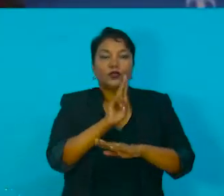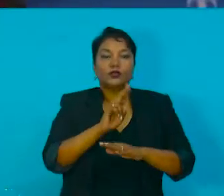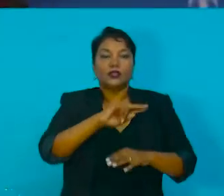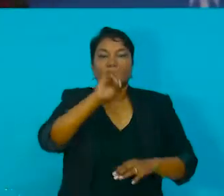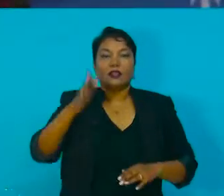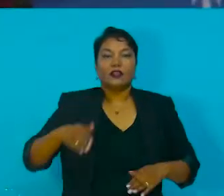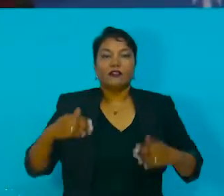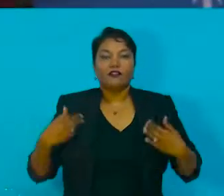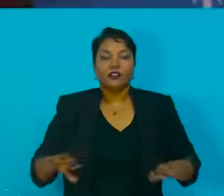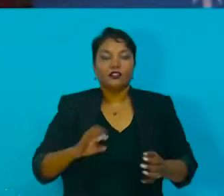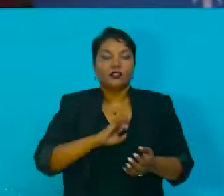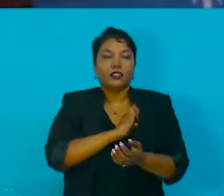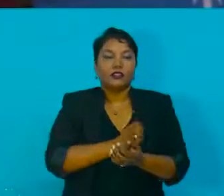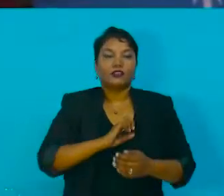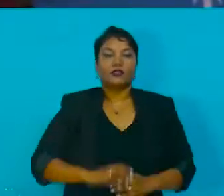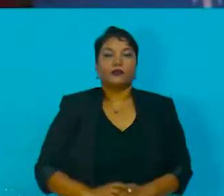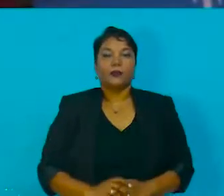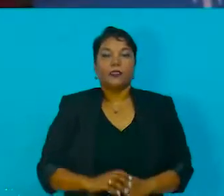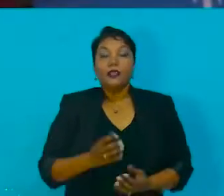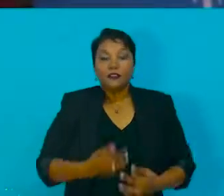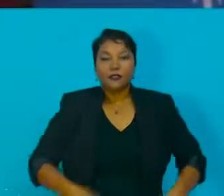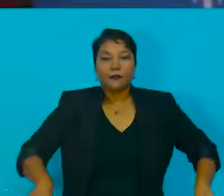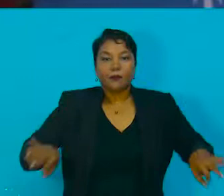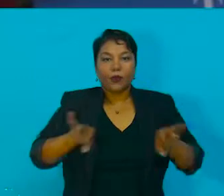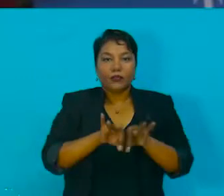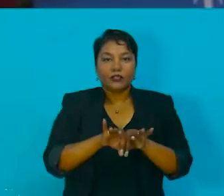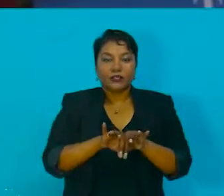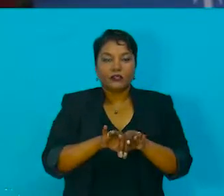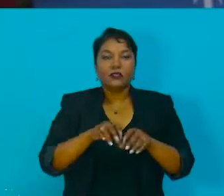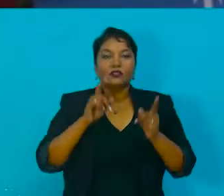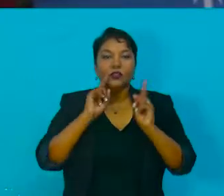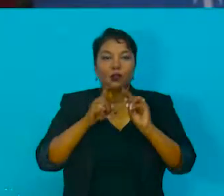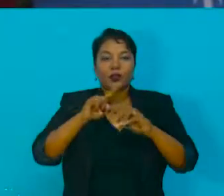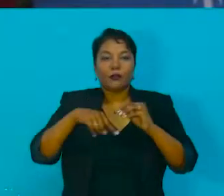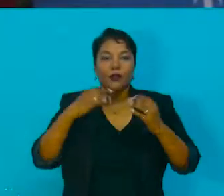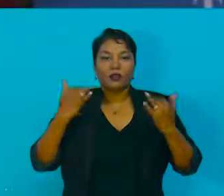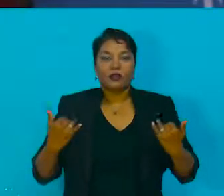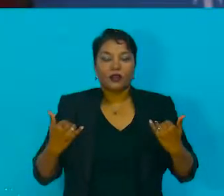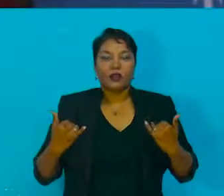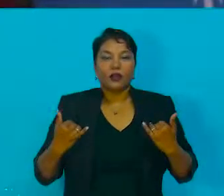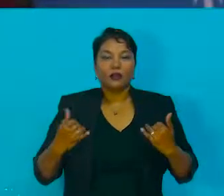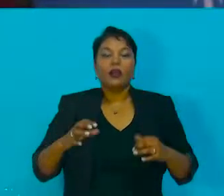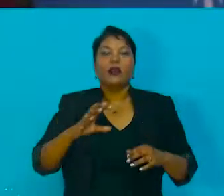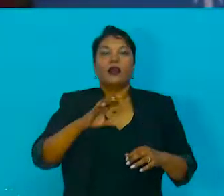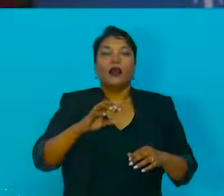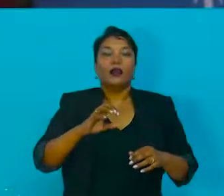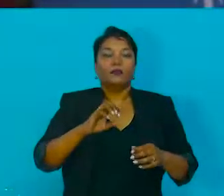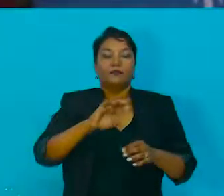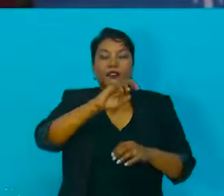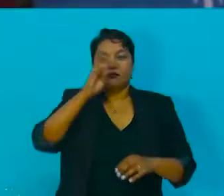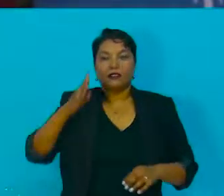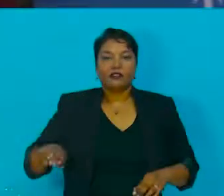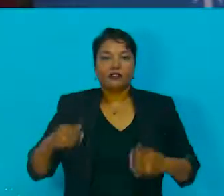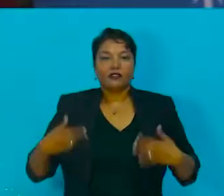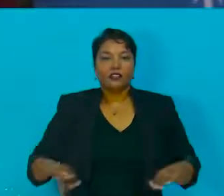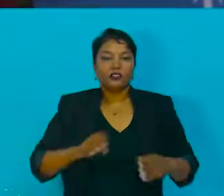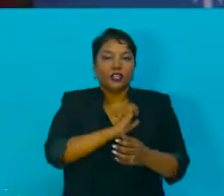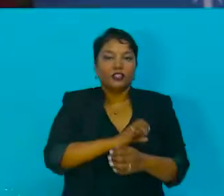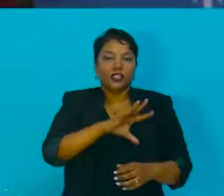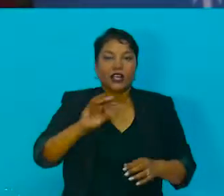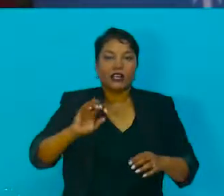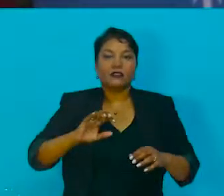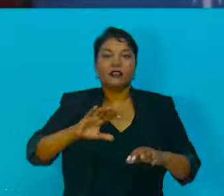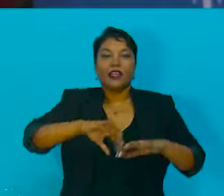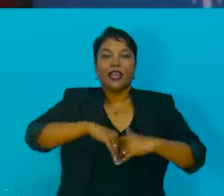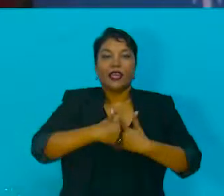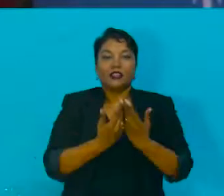and Tobago. The importance of discussing renewable energy and energy efficiency cannot be overemphasized in a